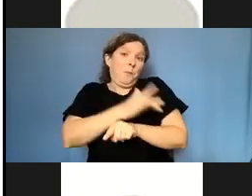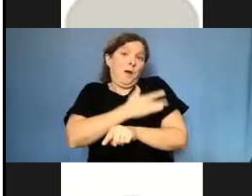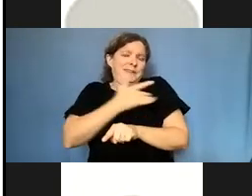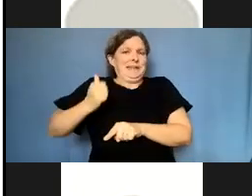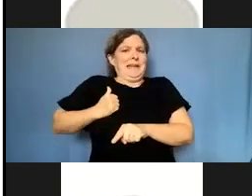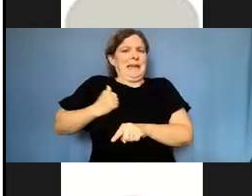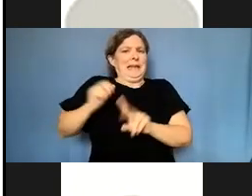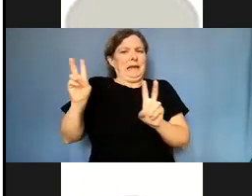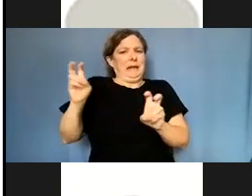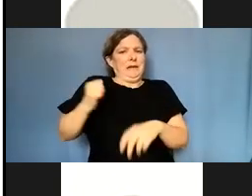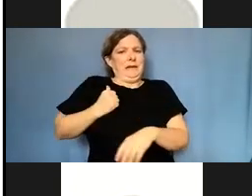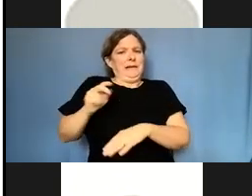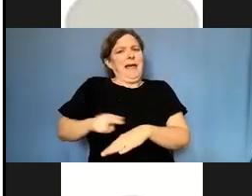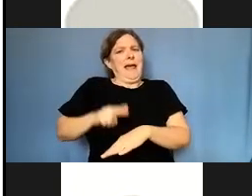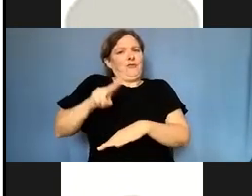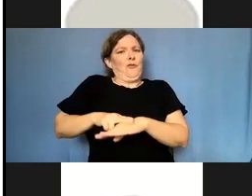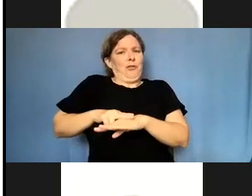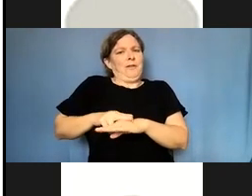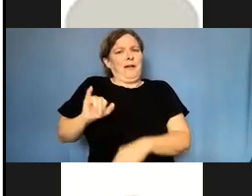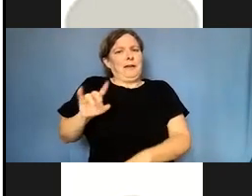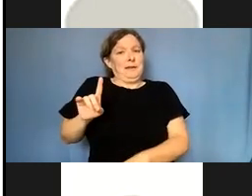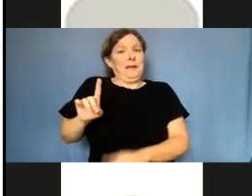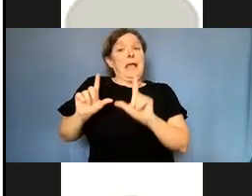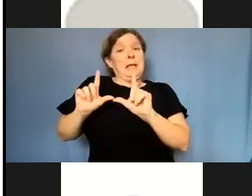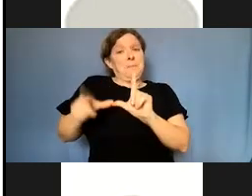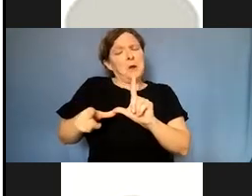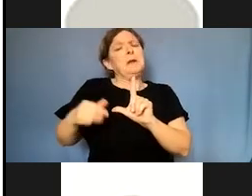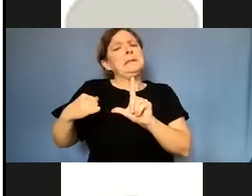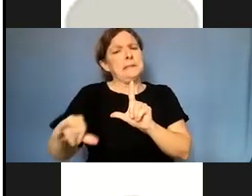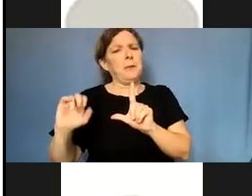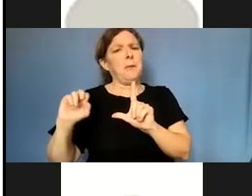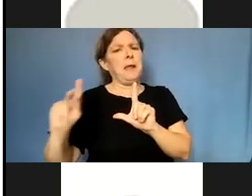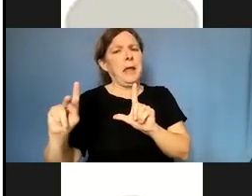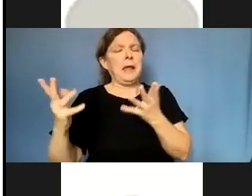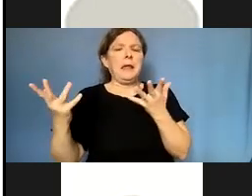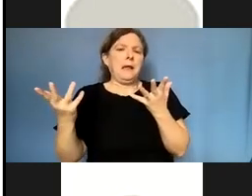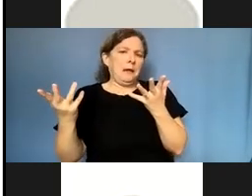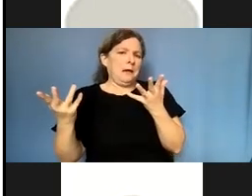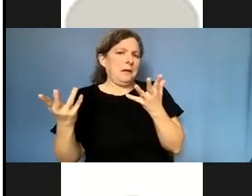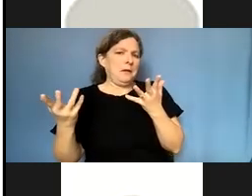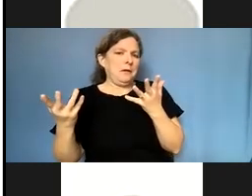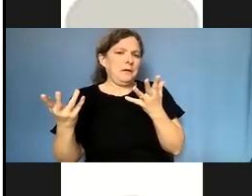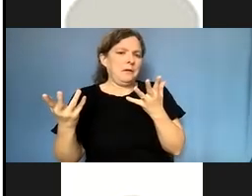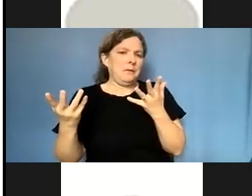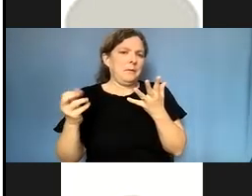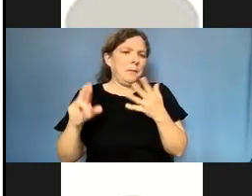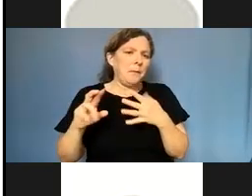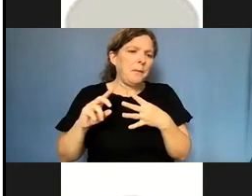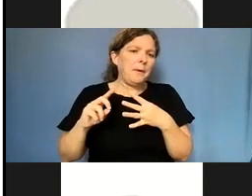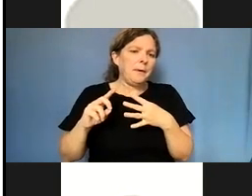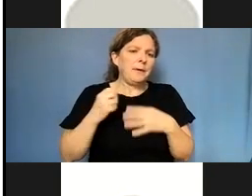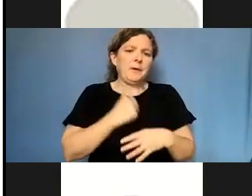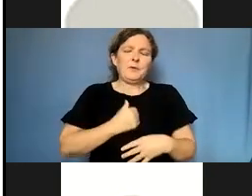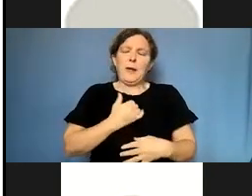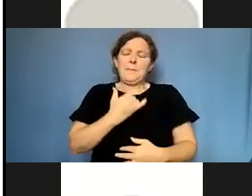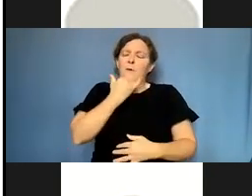like a national ID, like a passport, an Ontario ID, or sorry, I'm wrong,